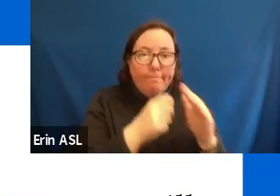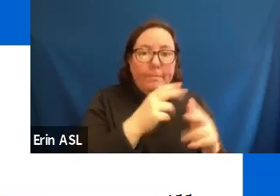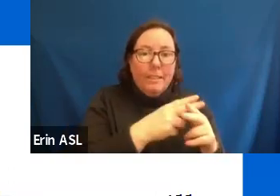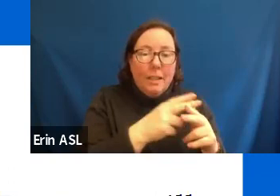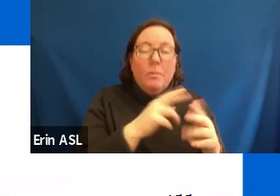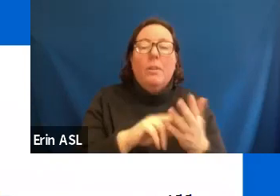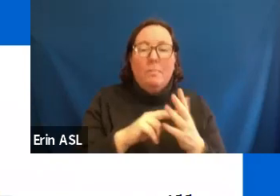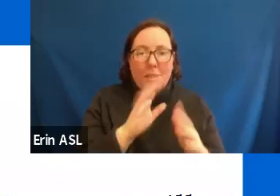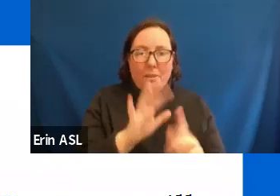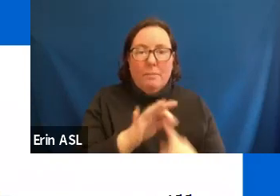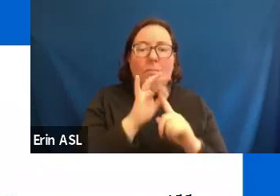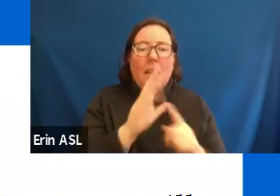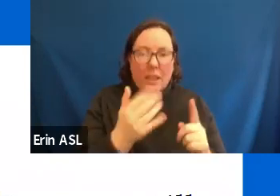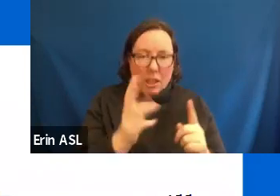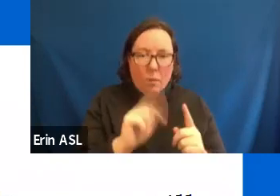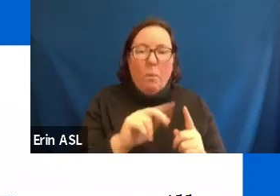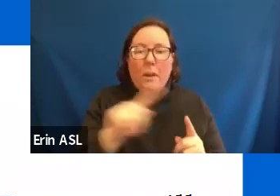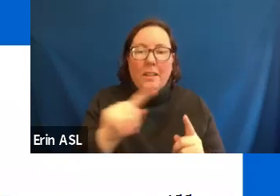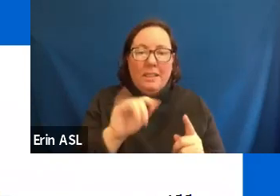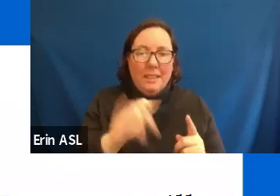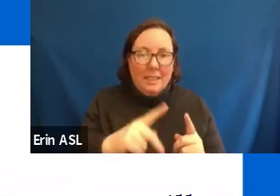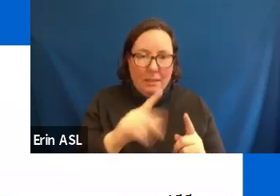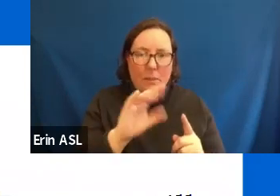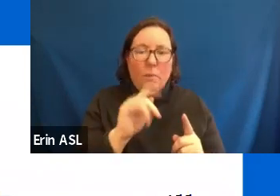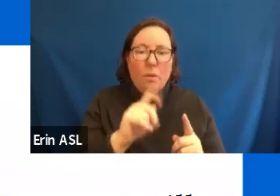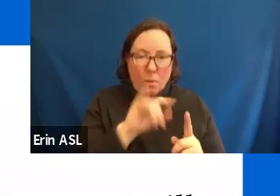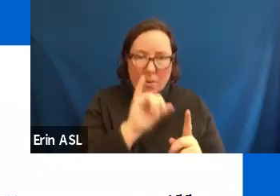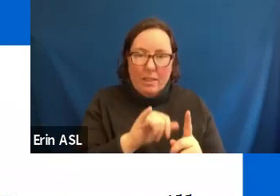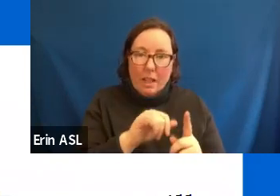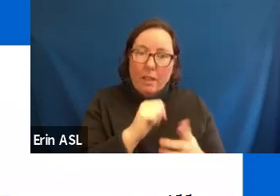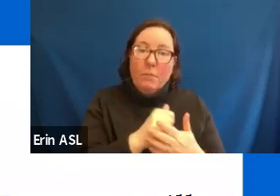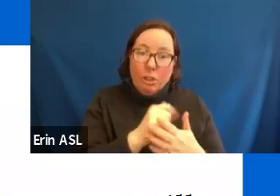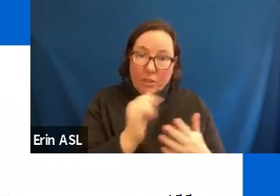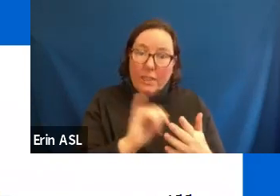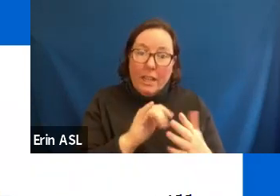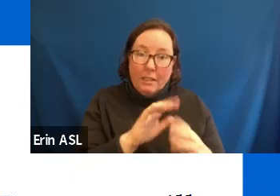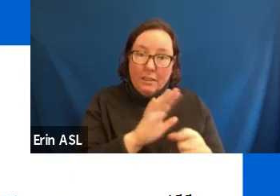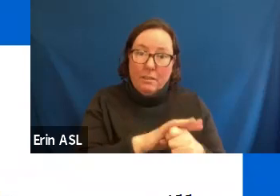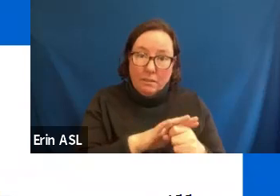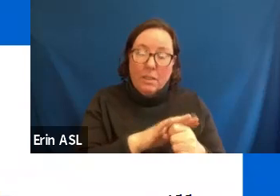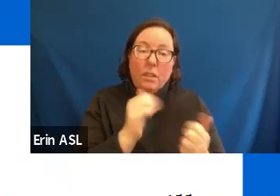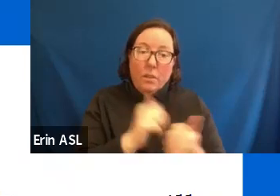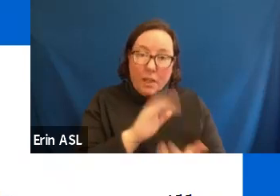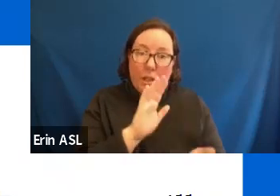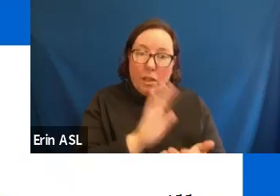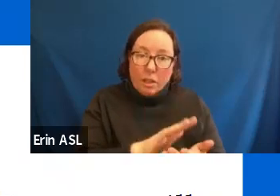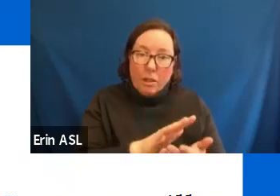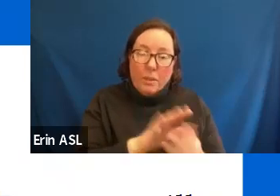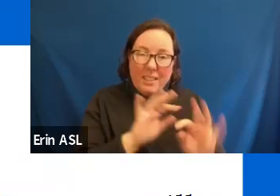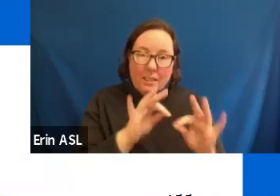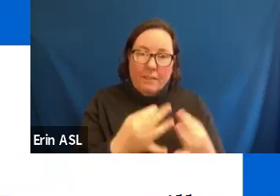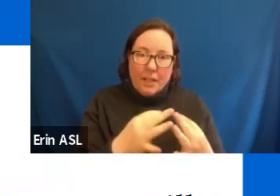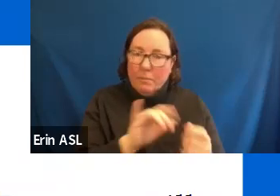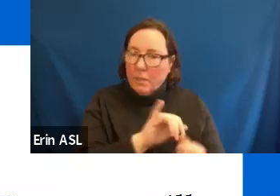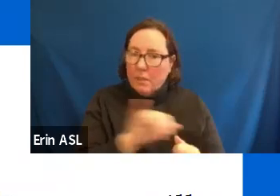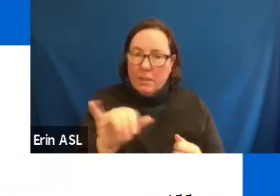so they will have their own zip code. And that zip code will be treated as a zip code with the lowest median family income with